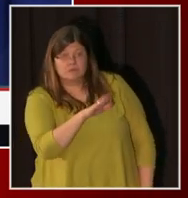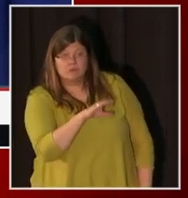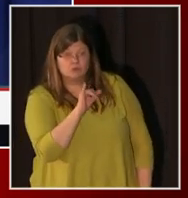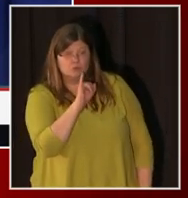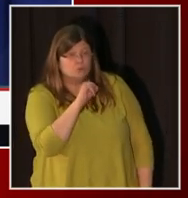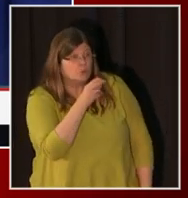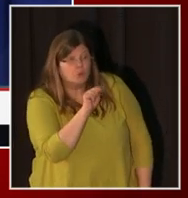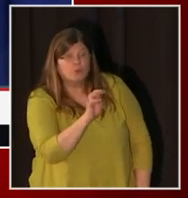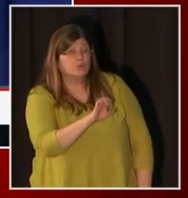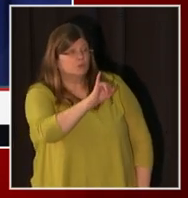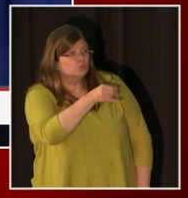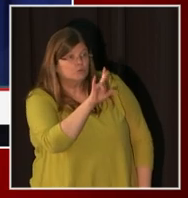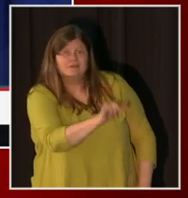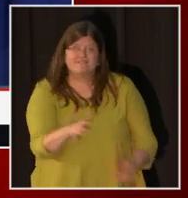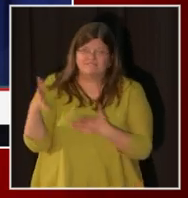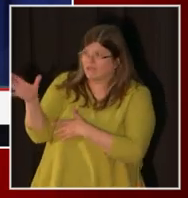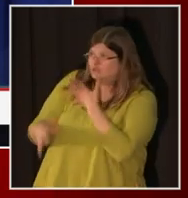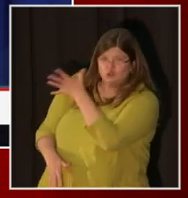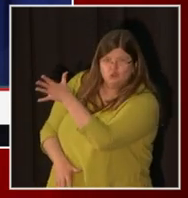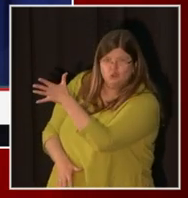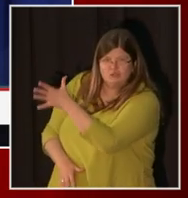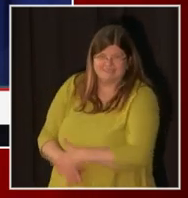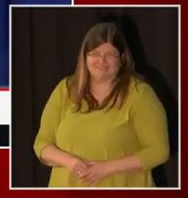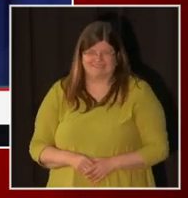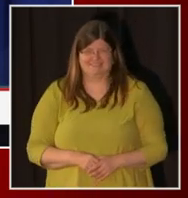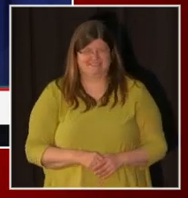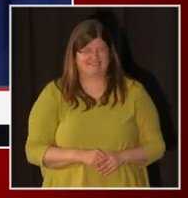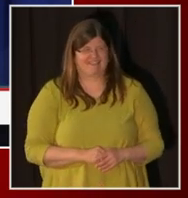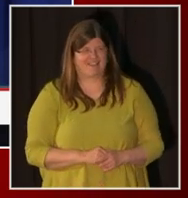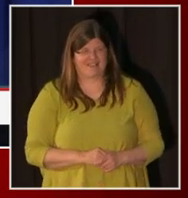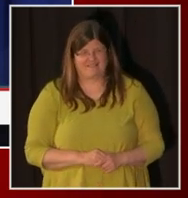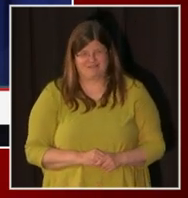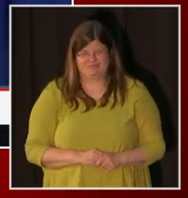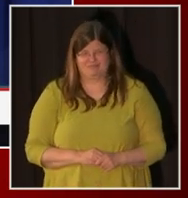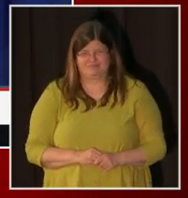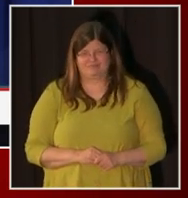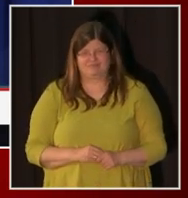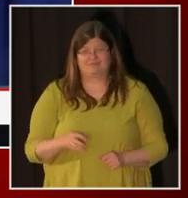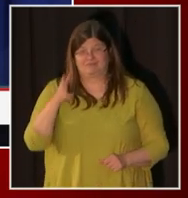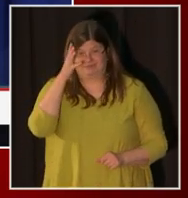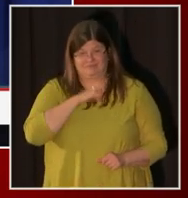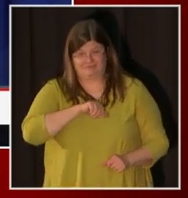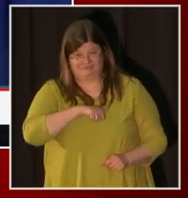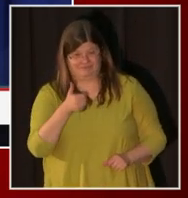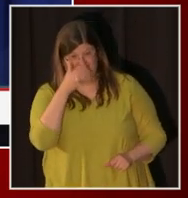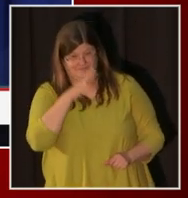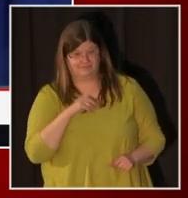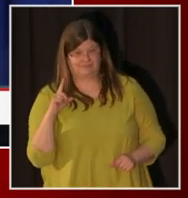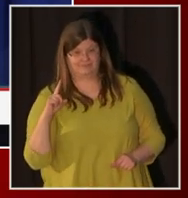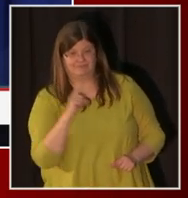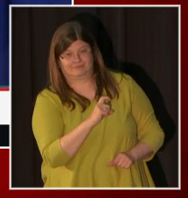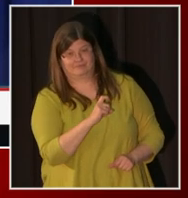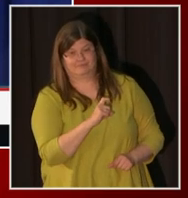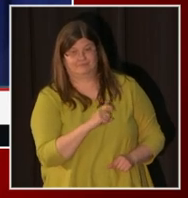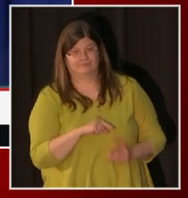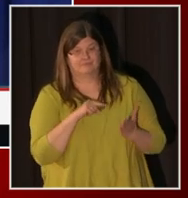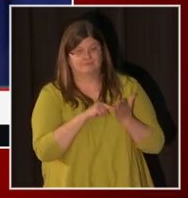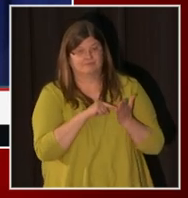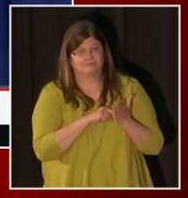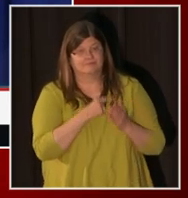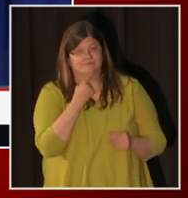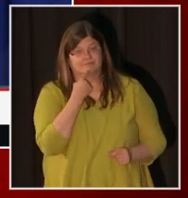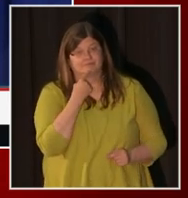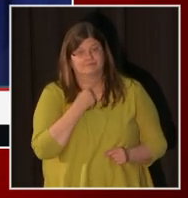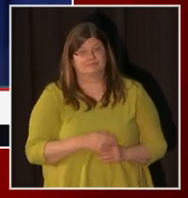Next question. Yes. I'm looking at your, today DC Health has about 65